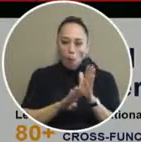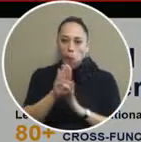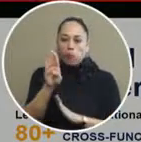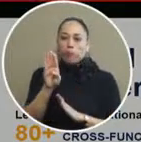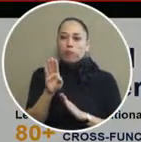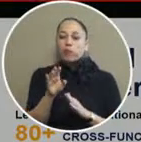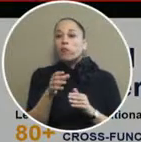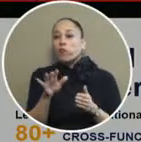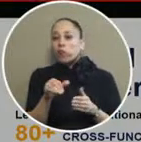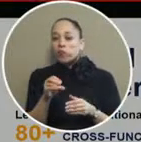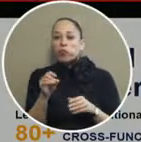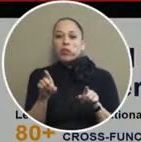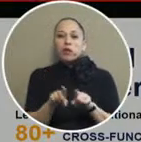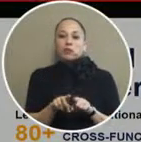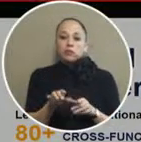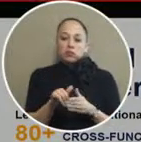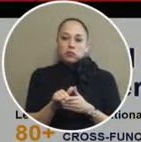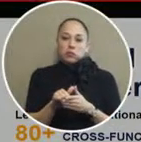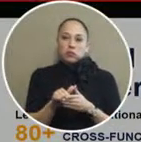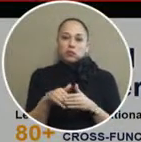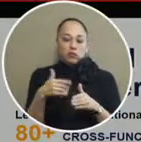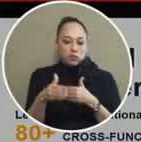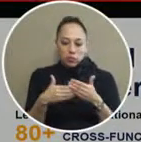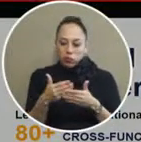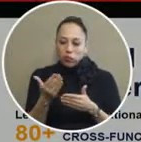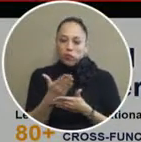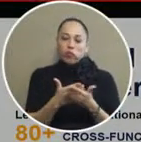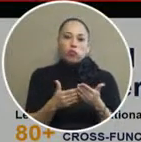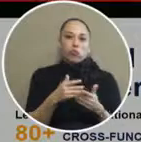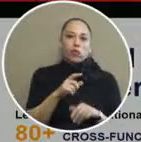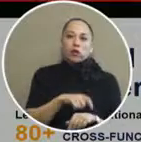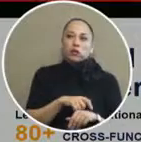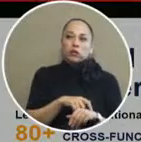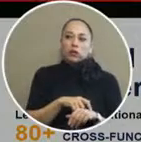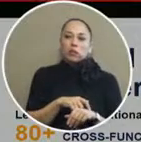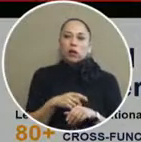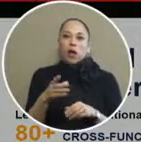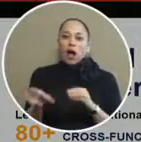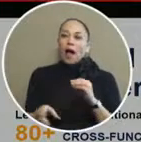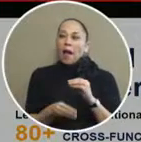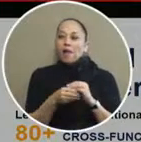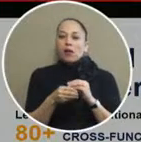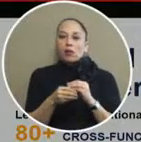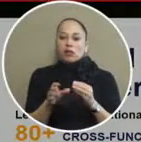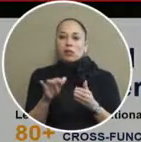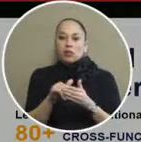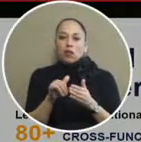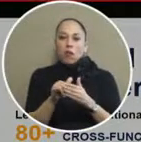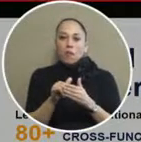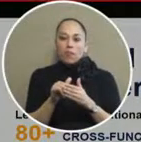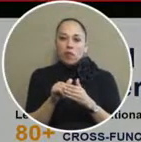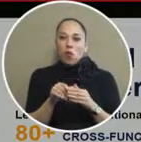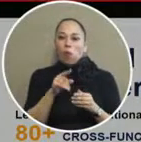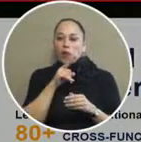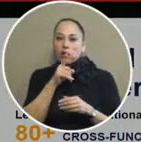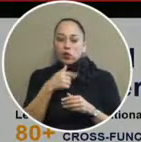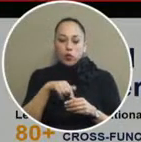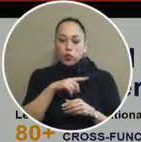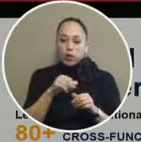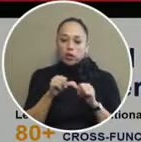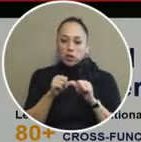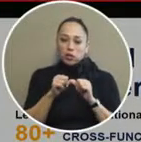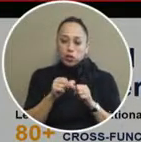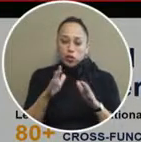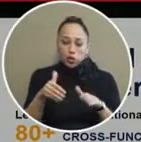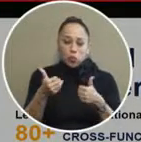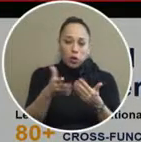mention on that, as well as while it's been in place for some time in FY16, additional enhancements were added to that to ensure that we continue to